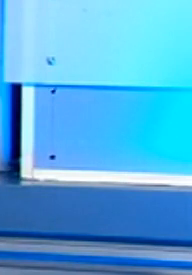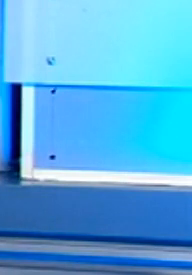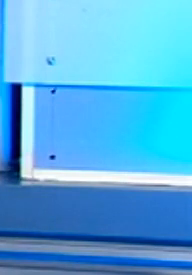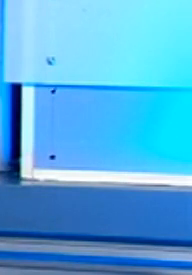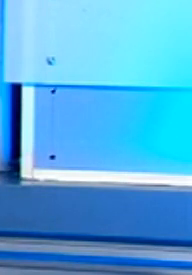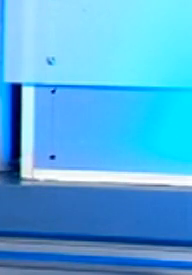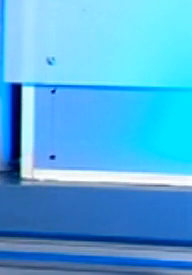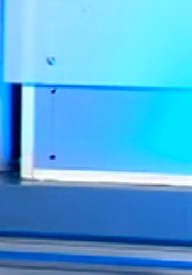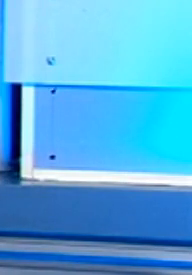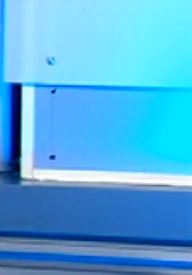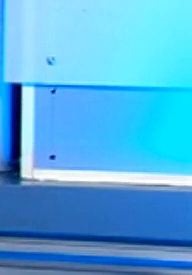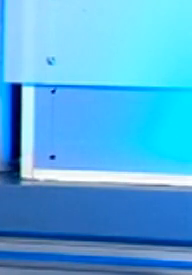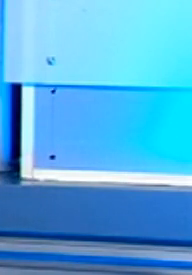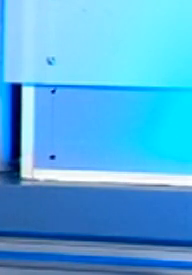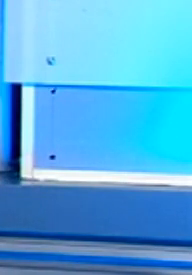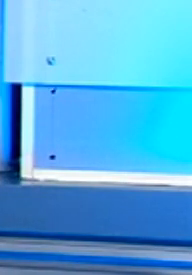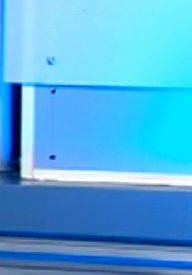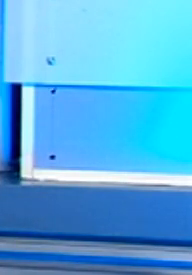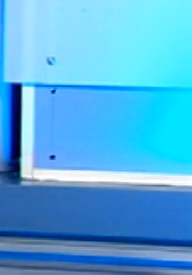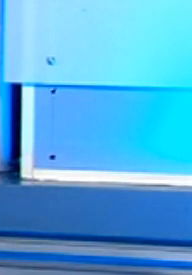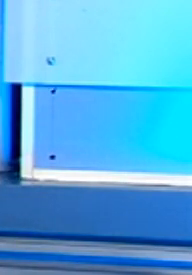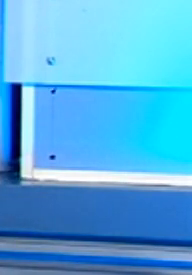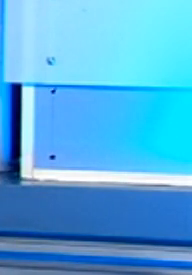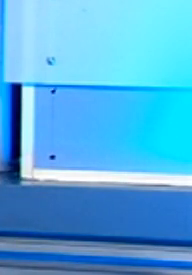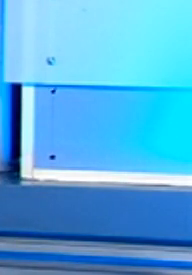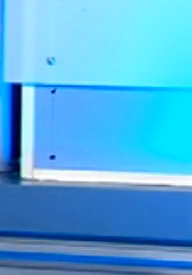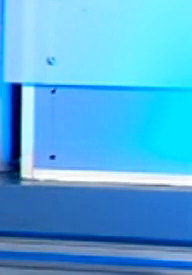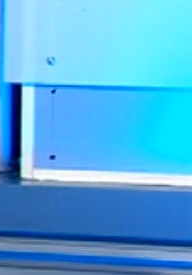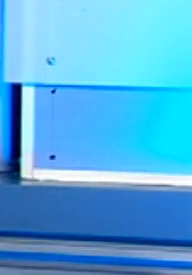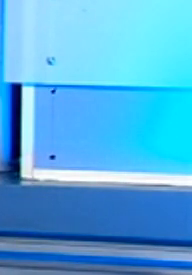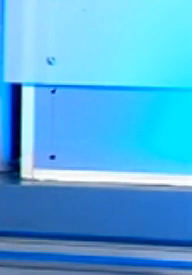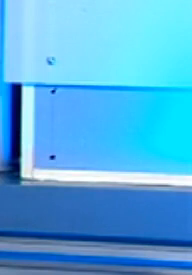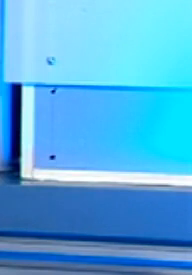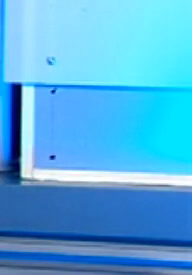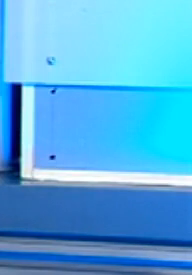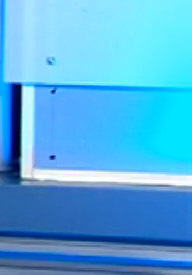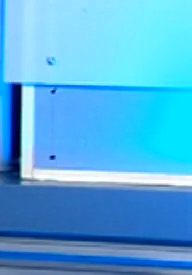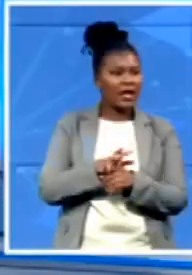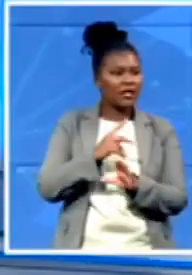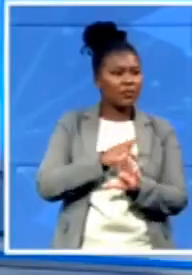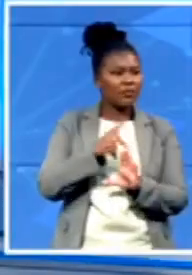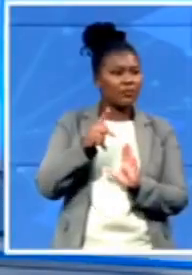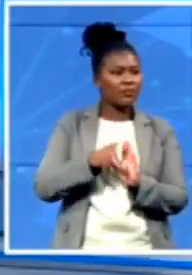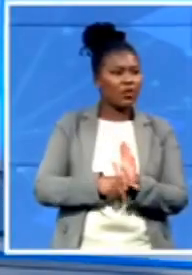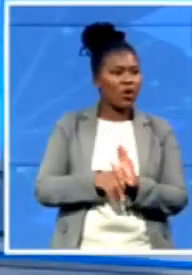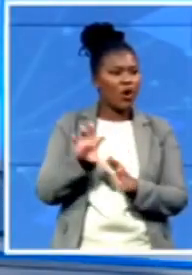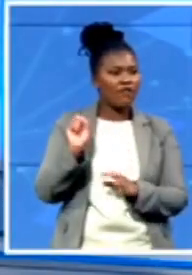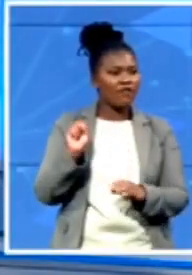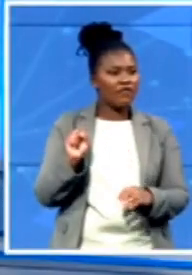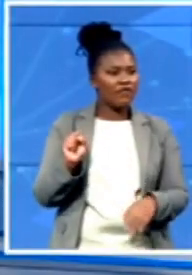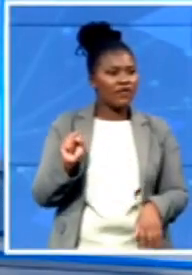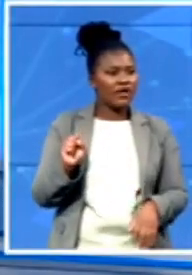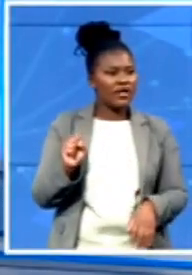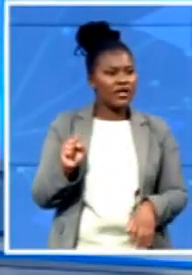no stranger to big impact projects. But are you already feeling the weight of this new